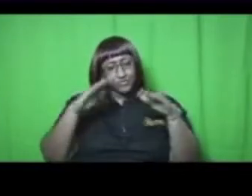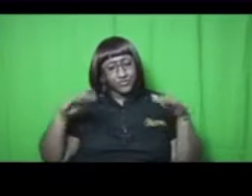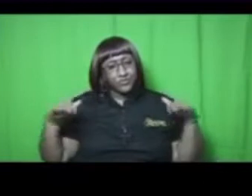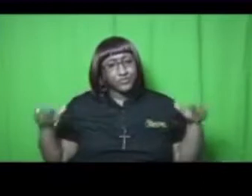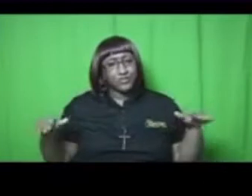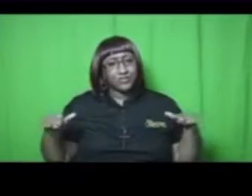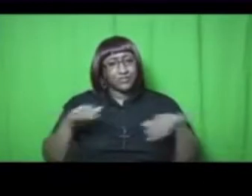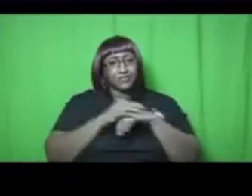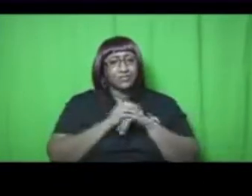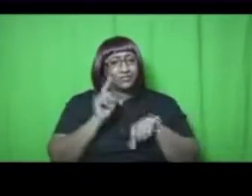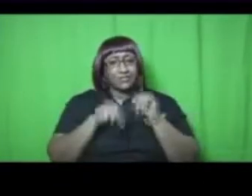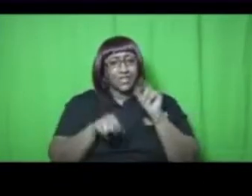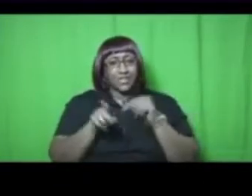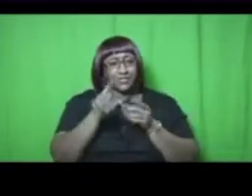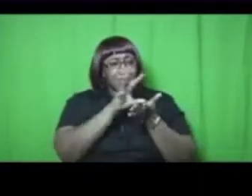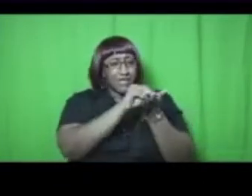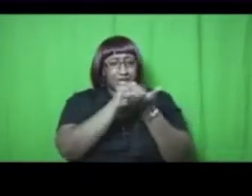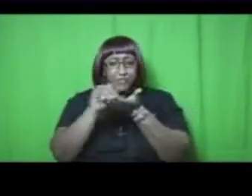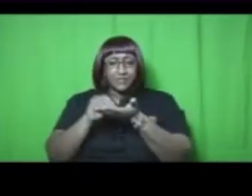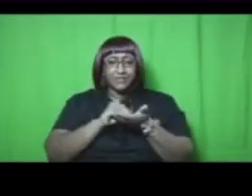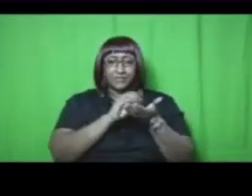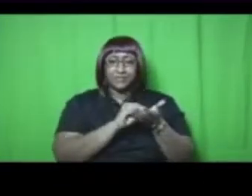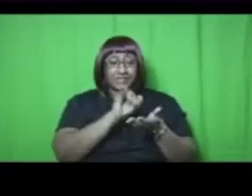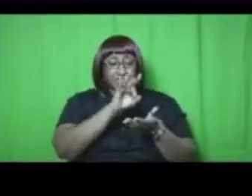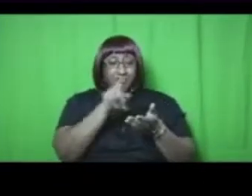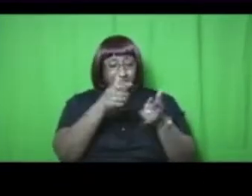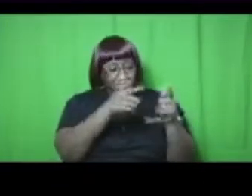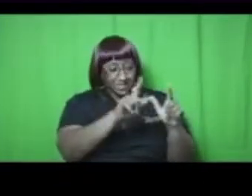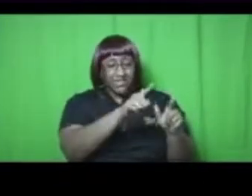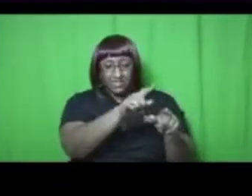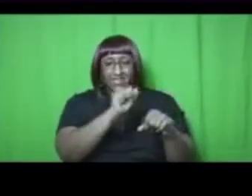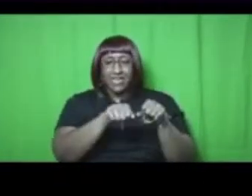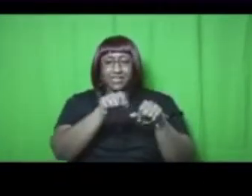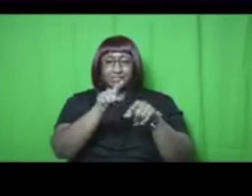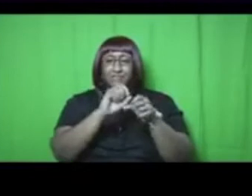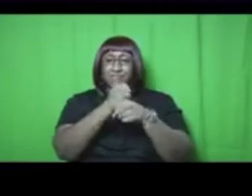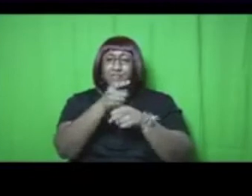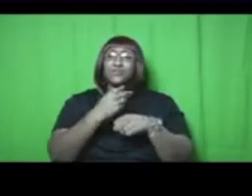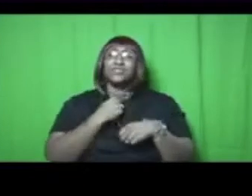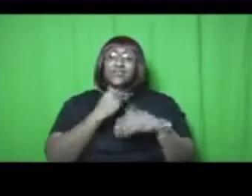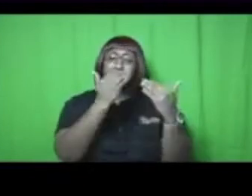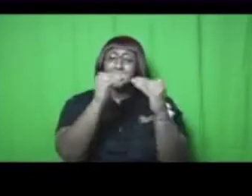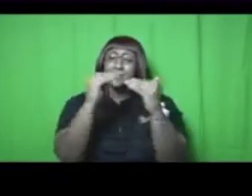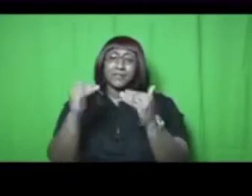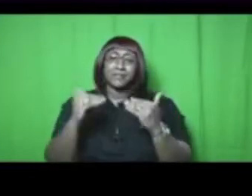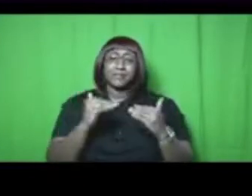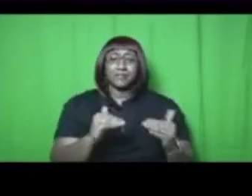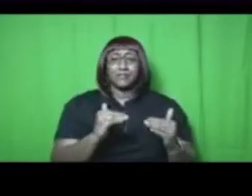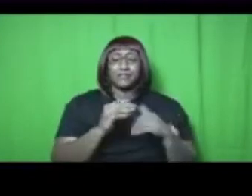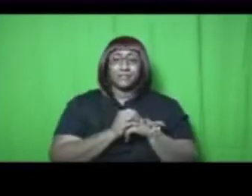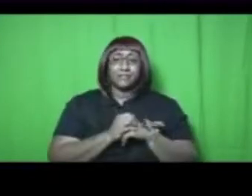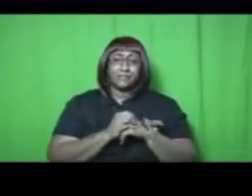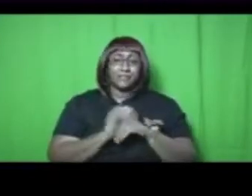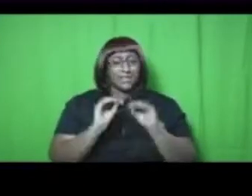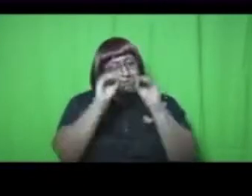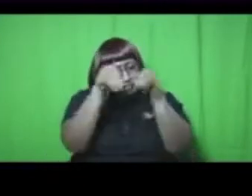Because when they can define you, they can confine you. And so what they did here at Exodus, since they defined the Jews,